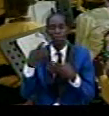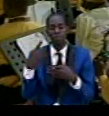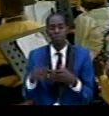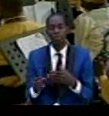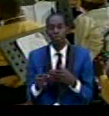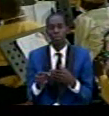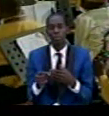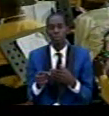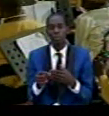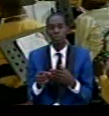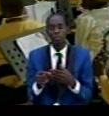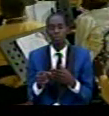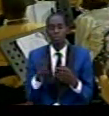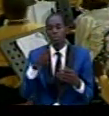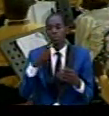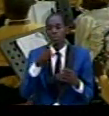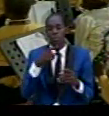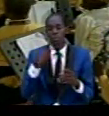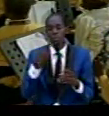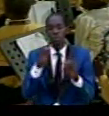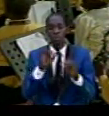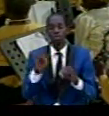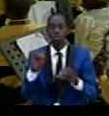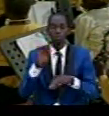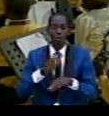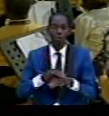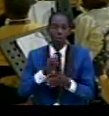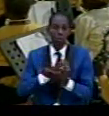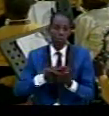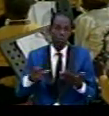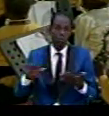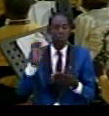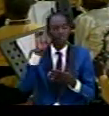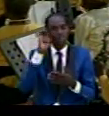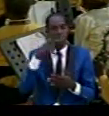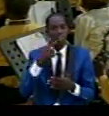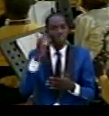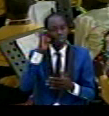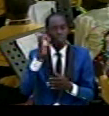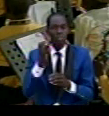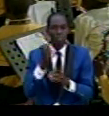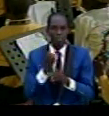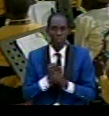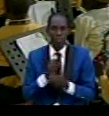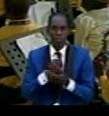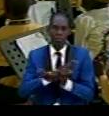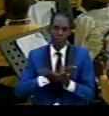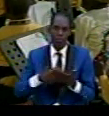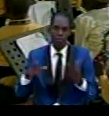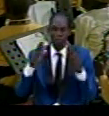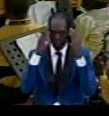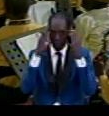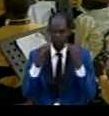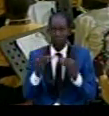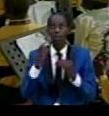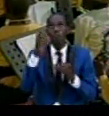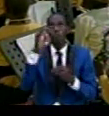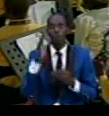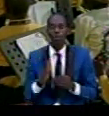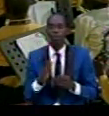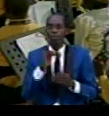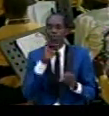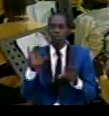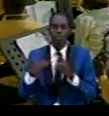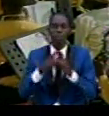talking about sanctification, he said he received a sanctification experience. God is doing great things.